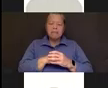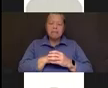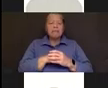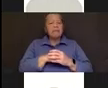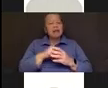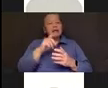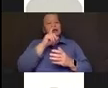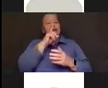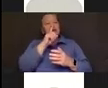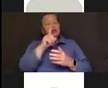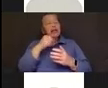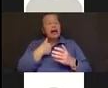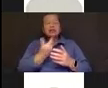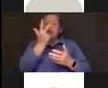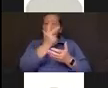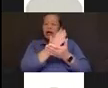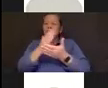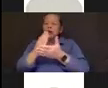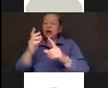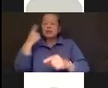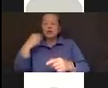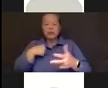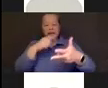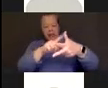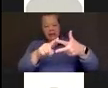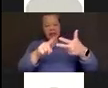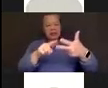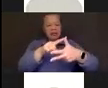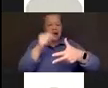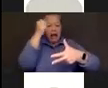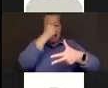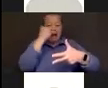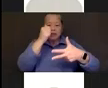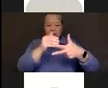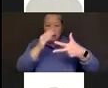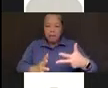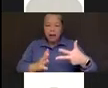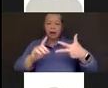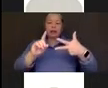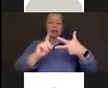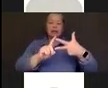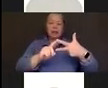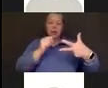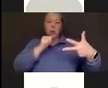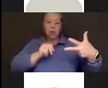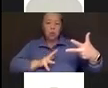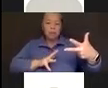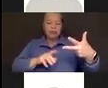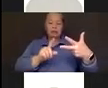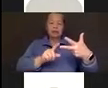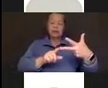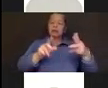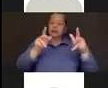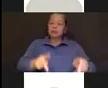trifold thing for me. Like, I cannot separate being African-American, being a woman, and being a